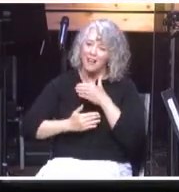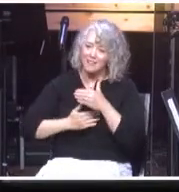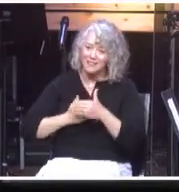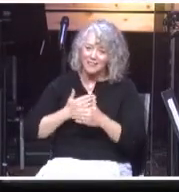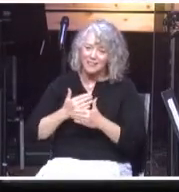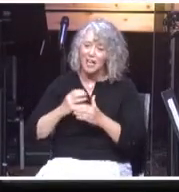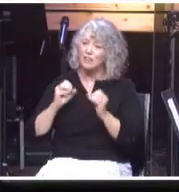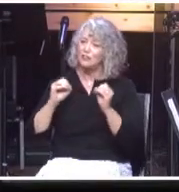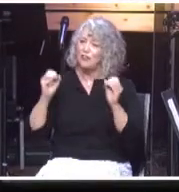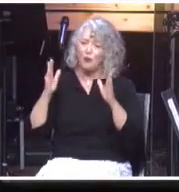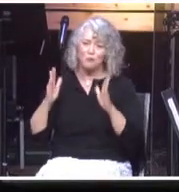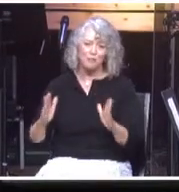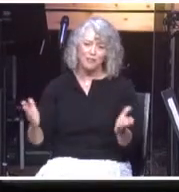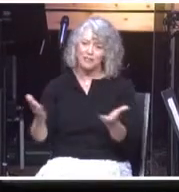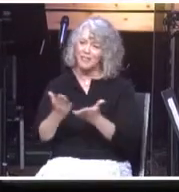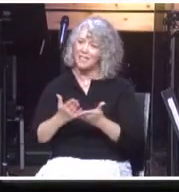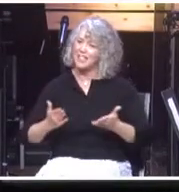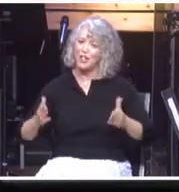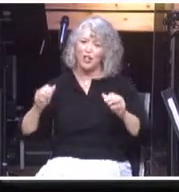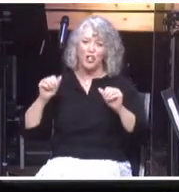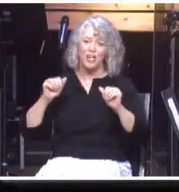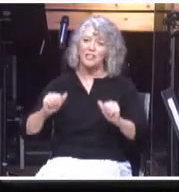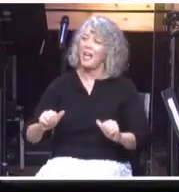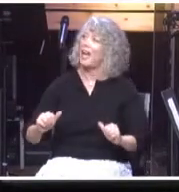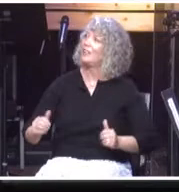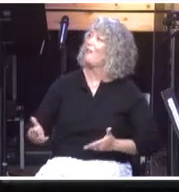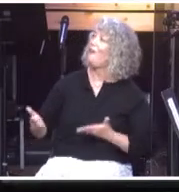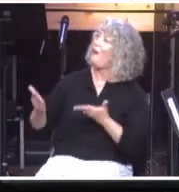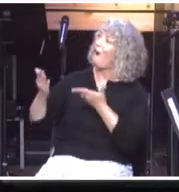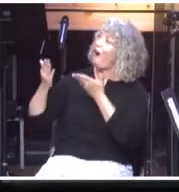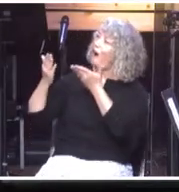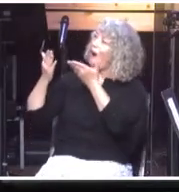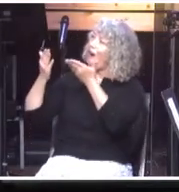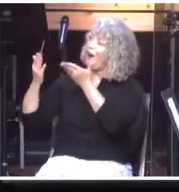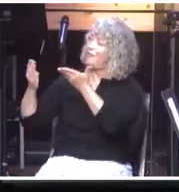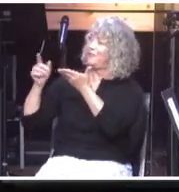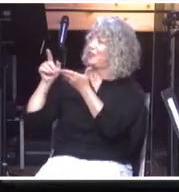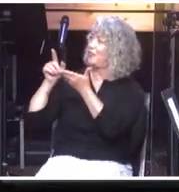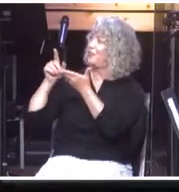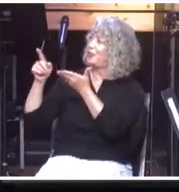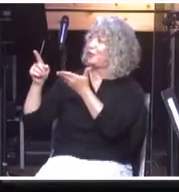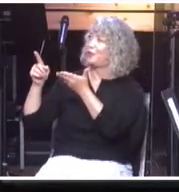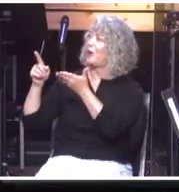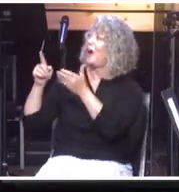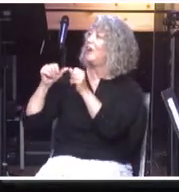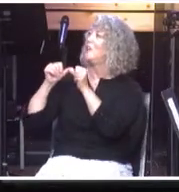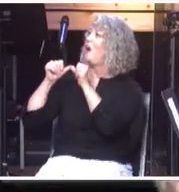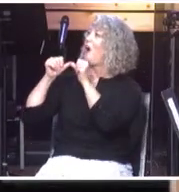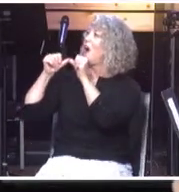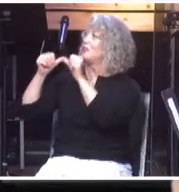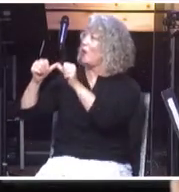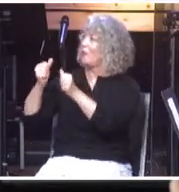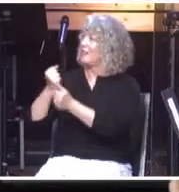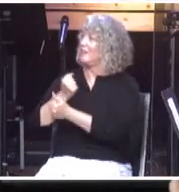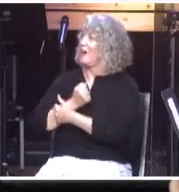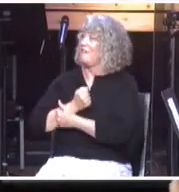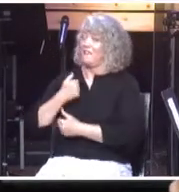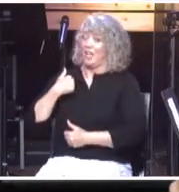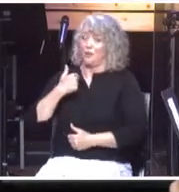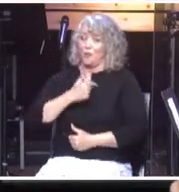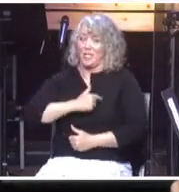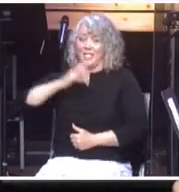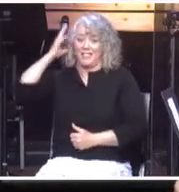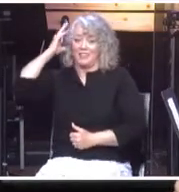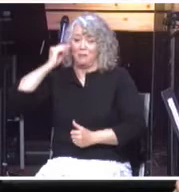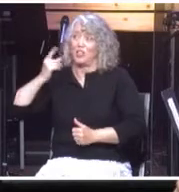No person on this planet can begin to offer you the kind of unceasing love that is lavished upon you by